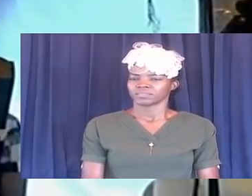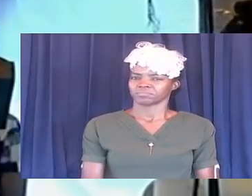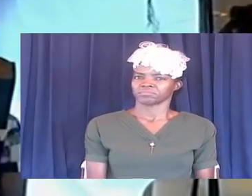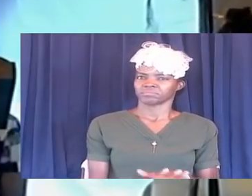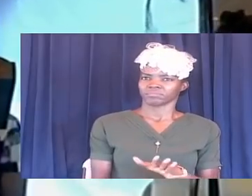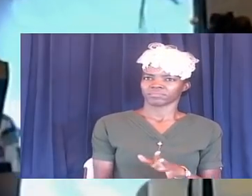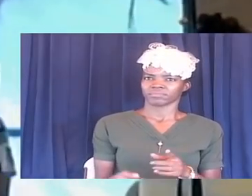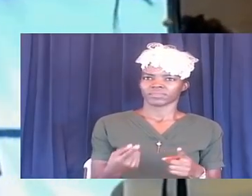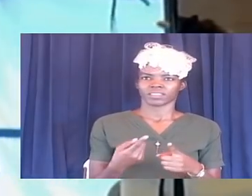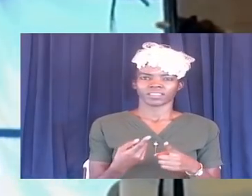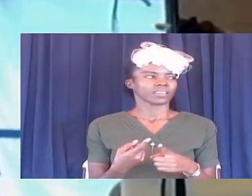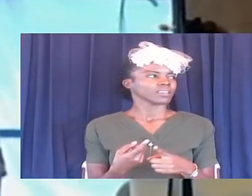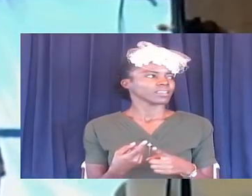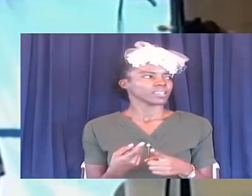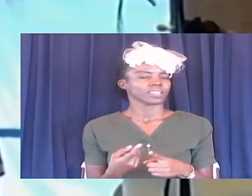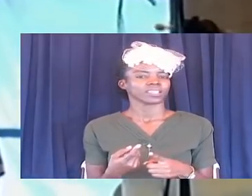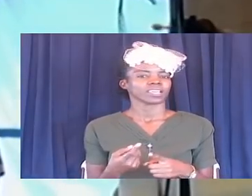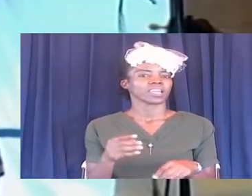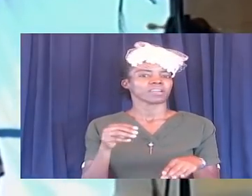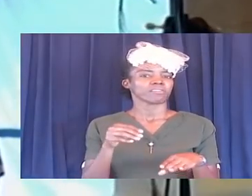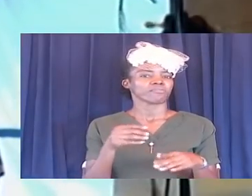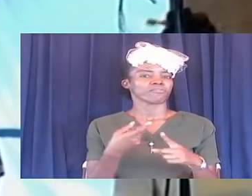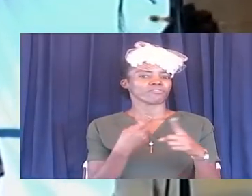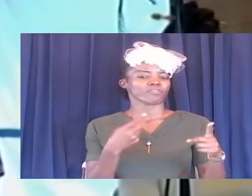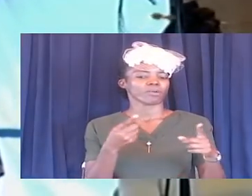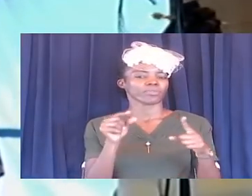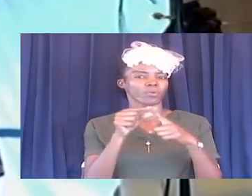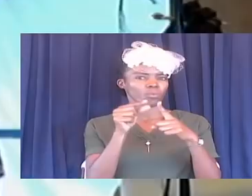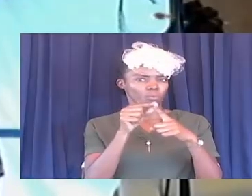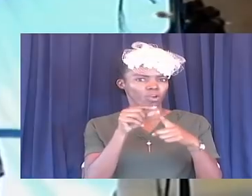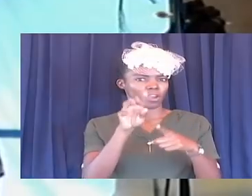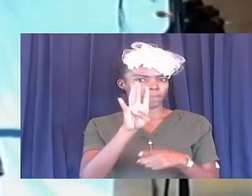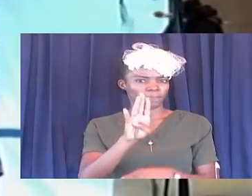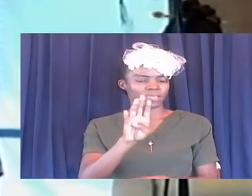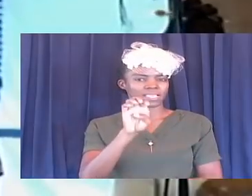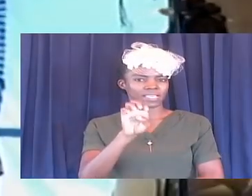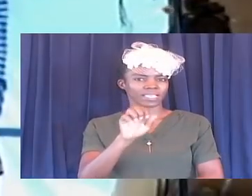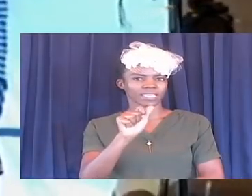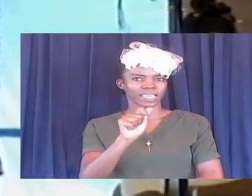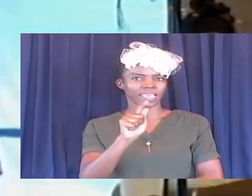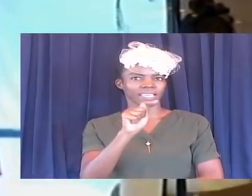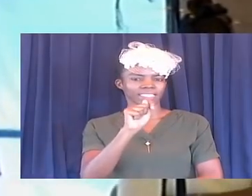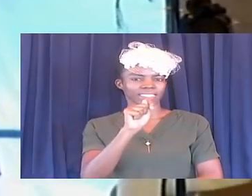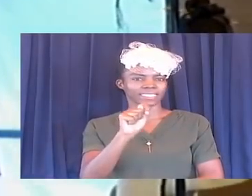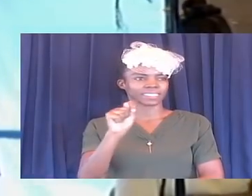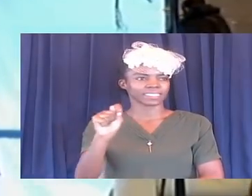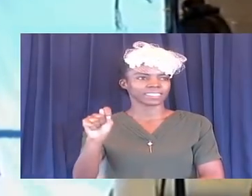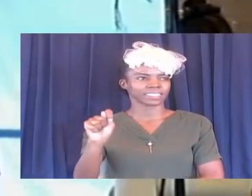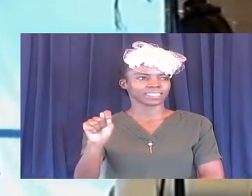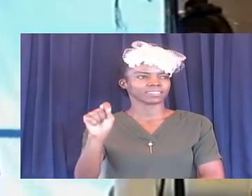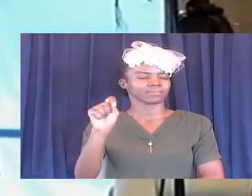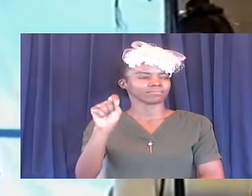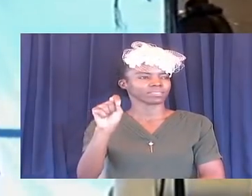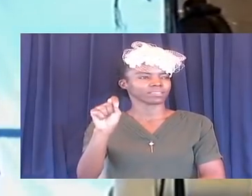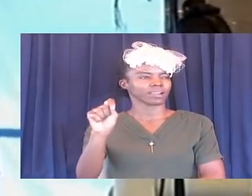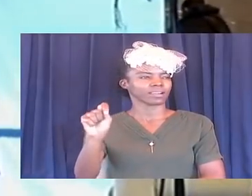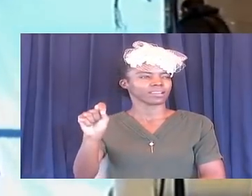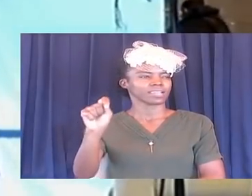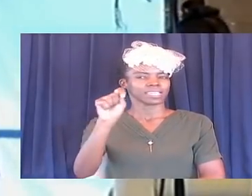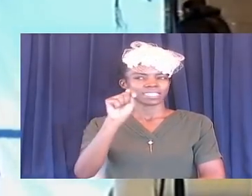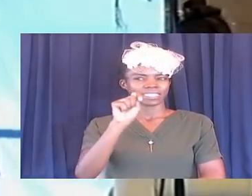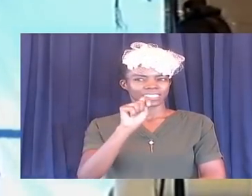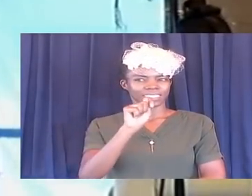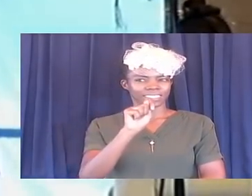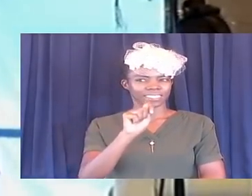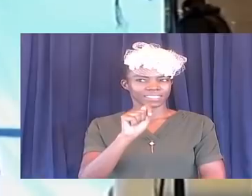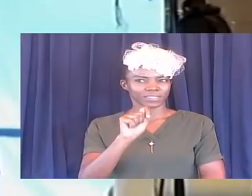And from this word we get be. And this means to have a specified qualification or characterization,